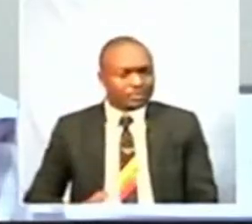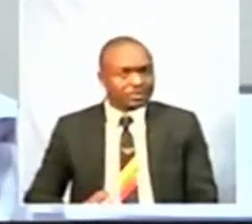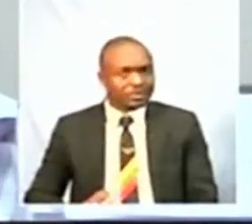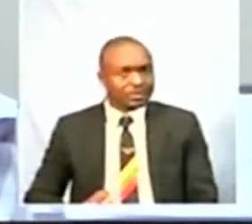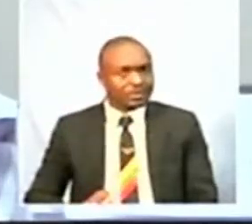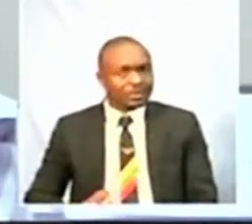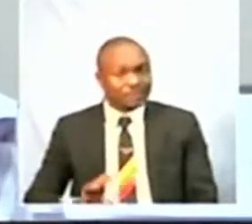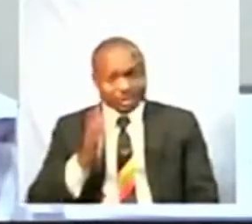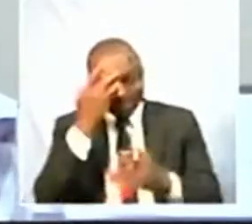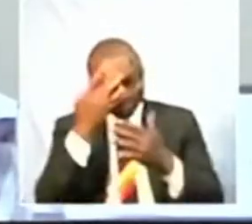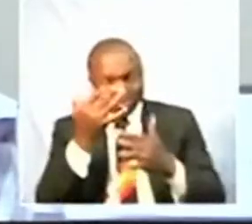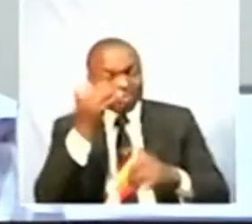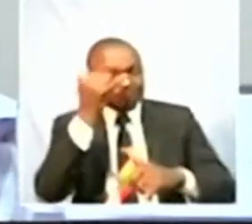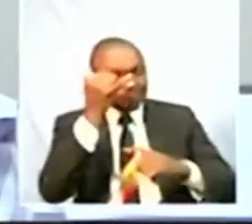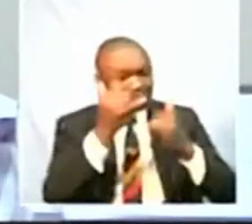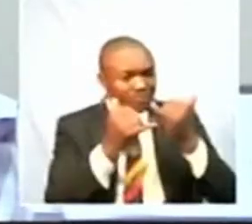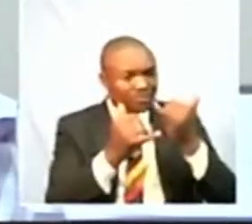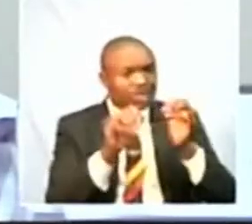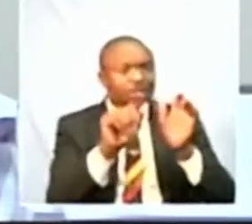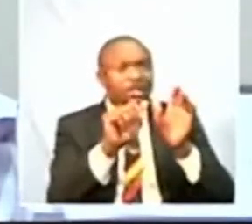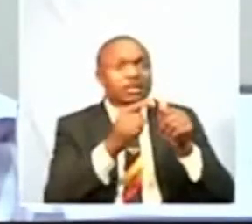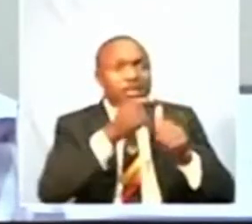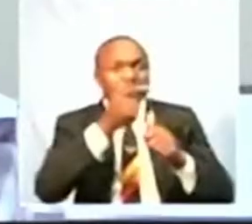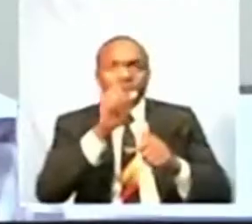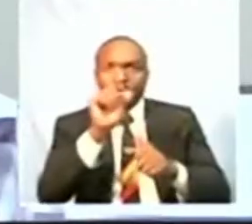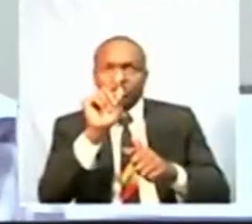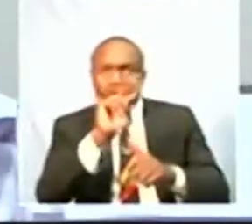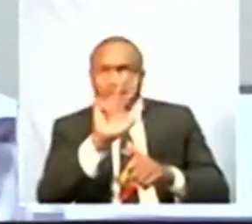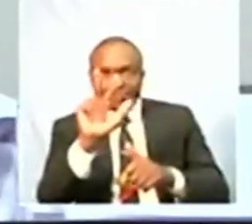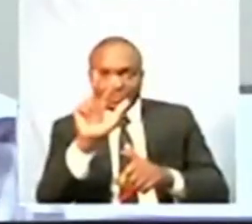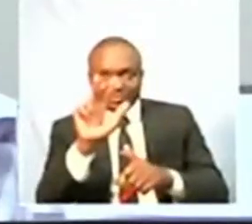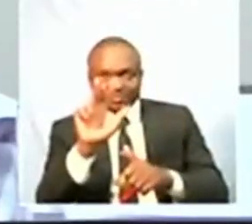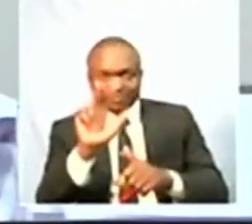was expected to complete in April 2023.